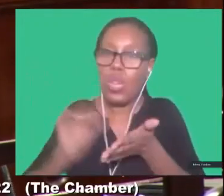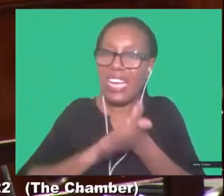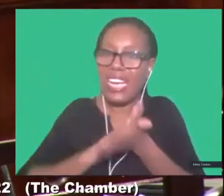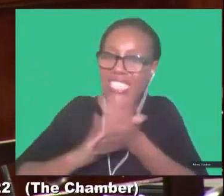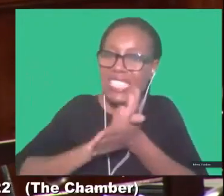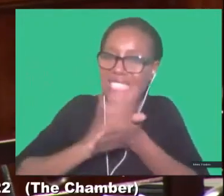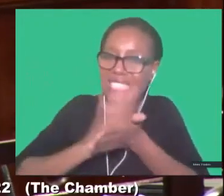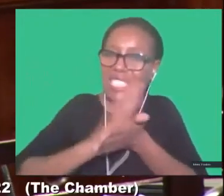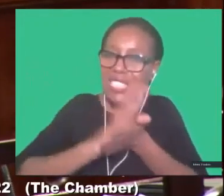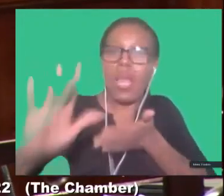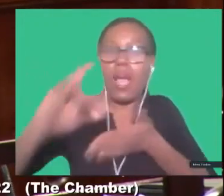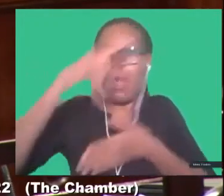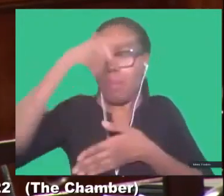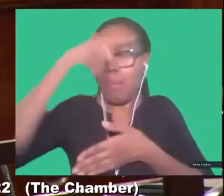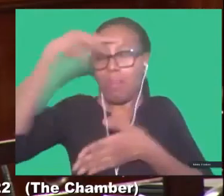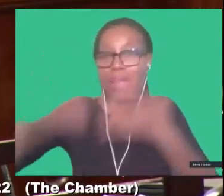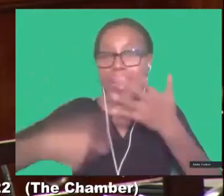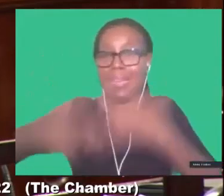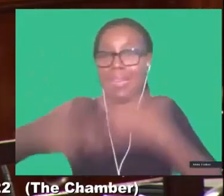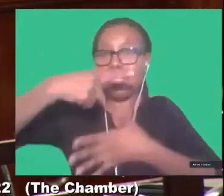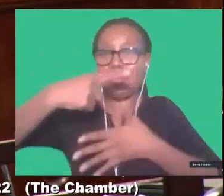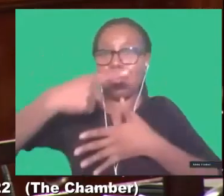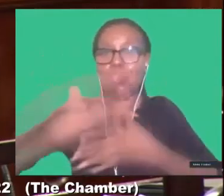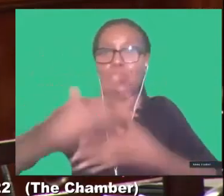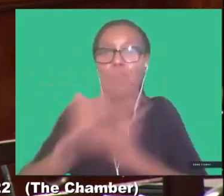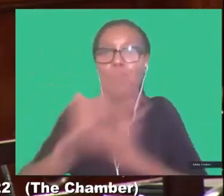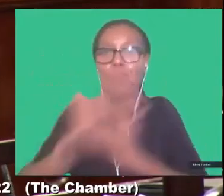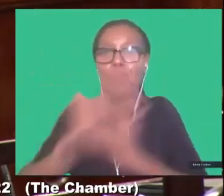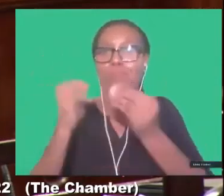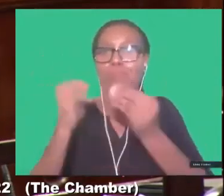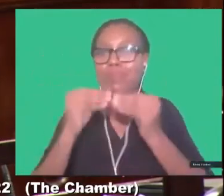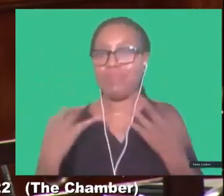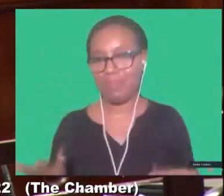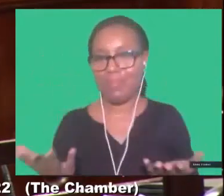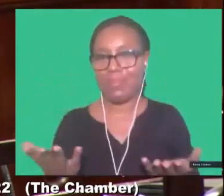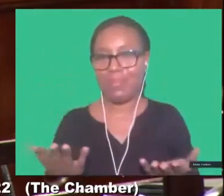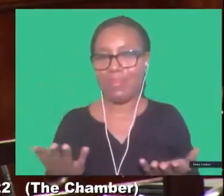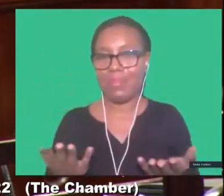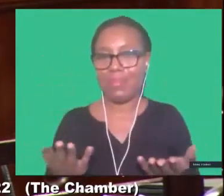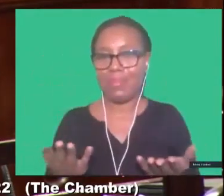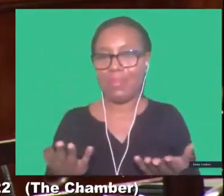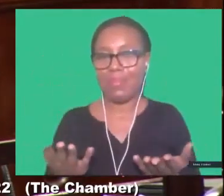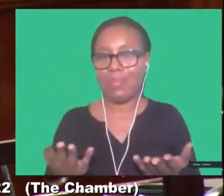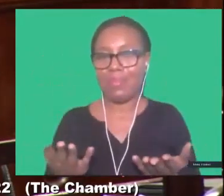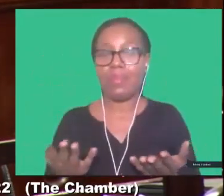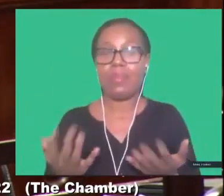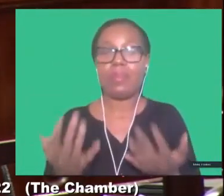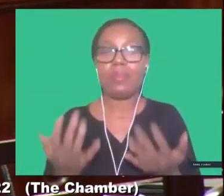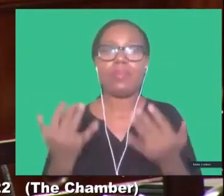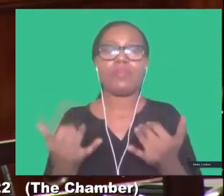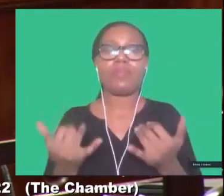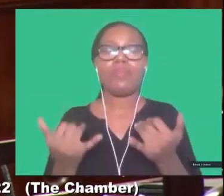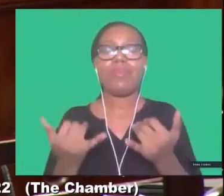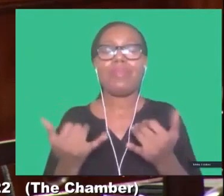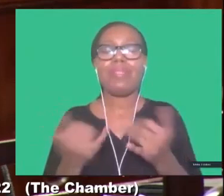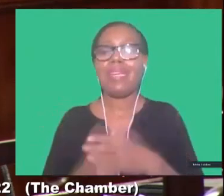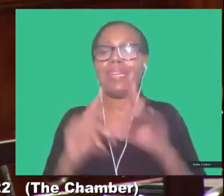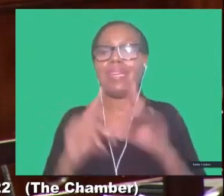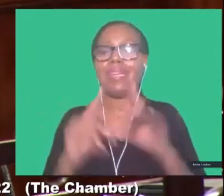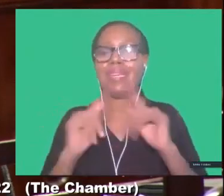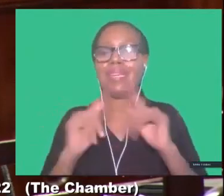Honorable Member or his team, maybe the Registrar of Corporate Affairs, the opportunity to expand a bit